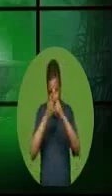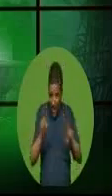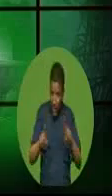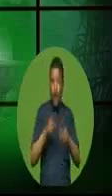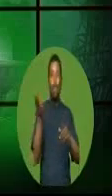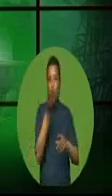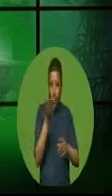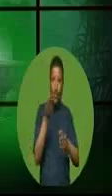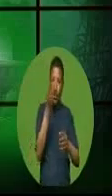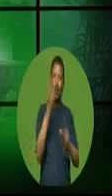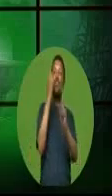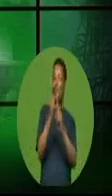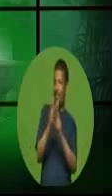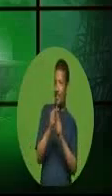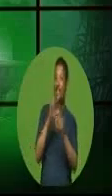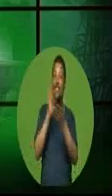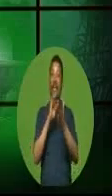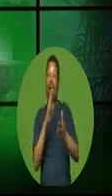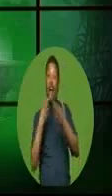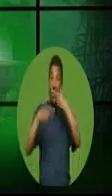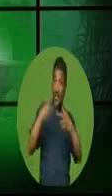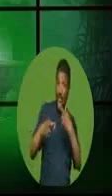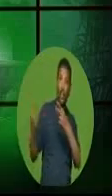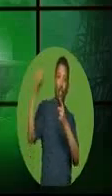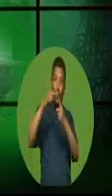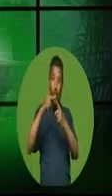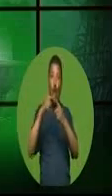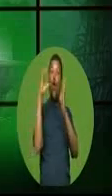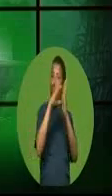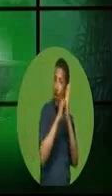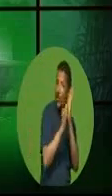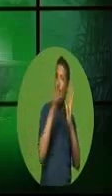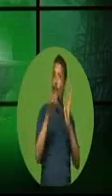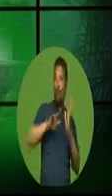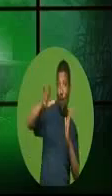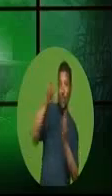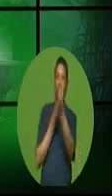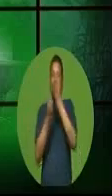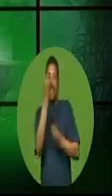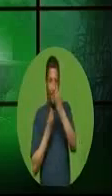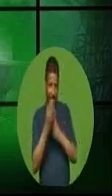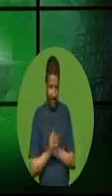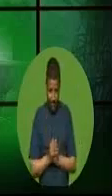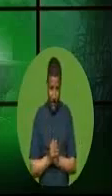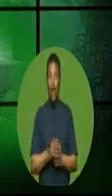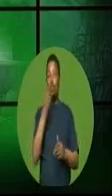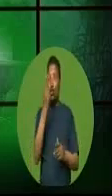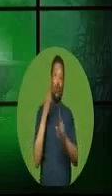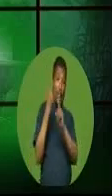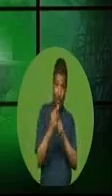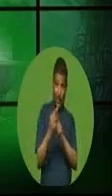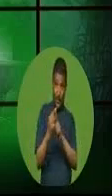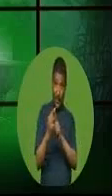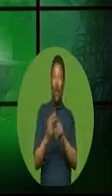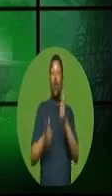differentiate between two terms that are related to the components of foreign trade. The two terms